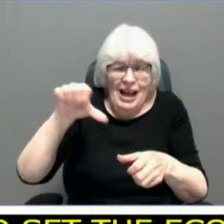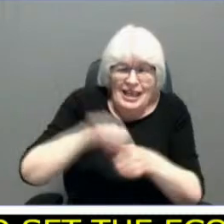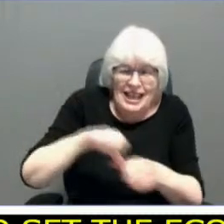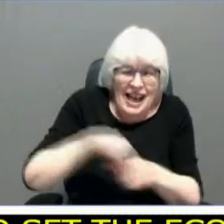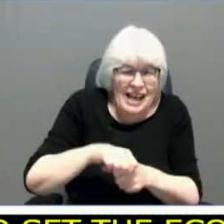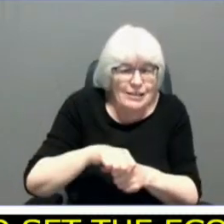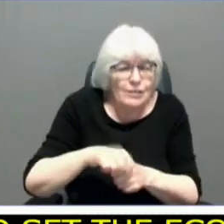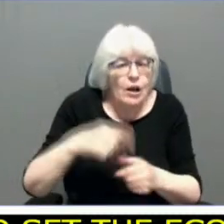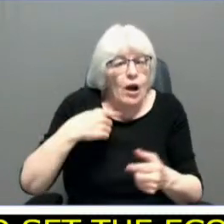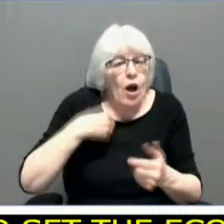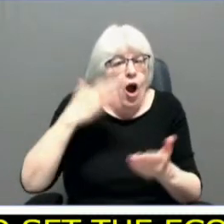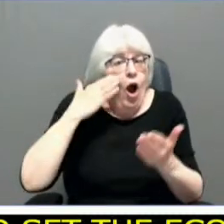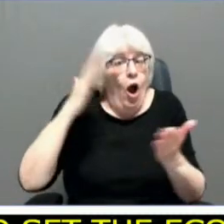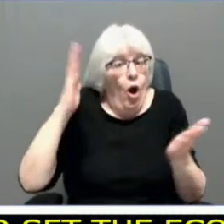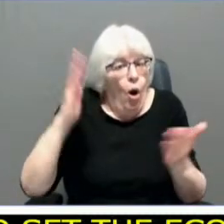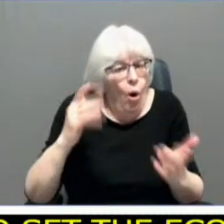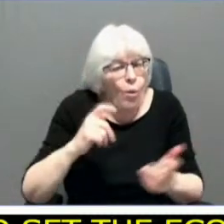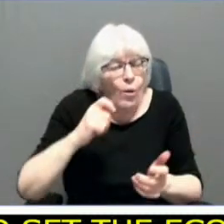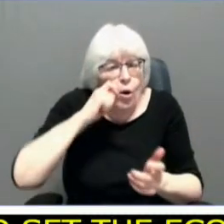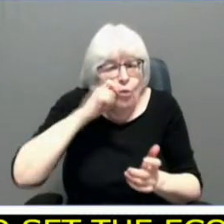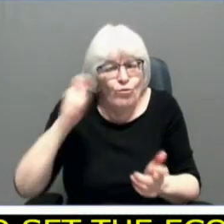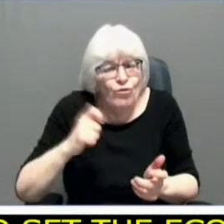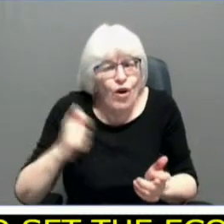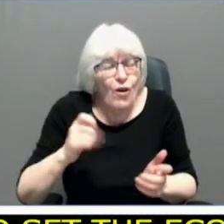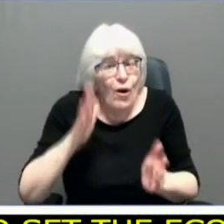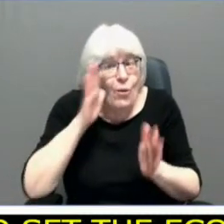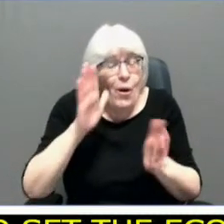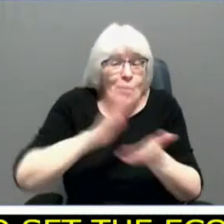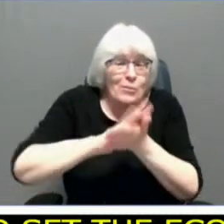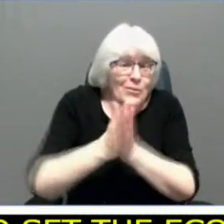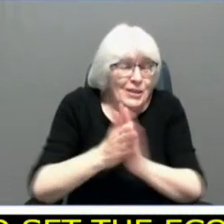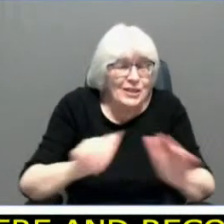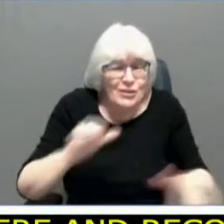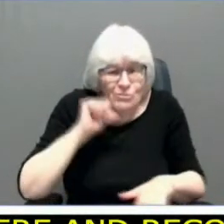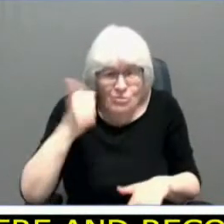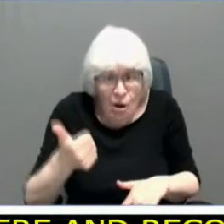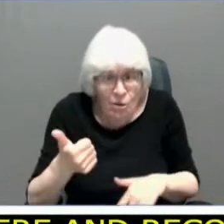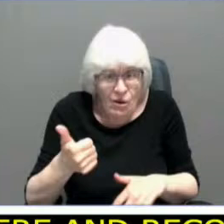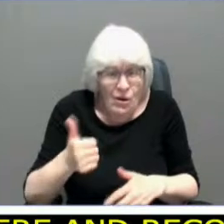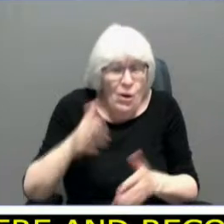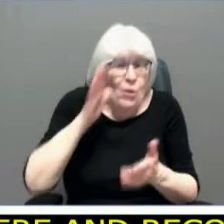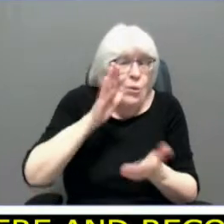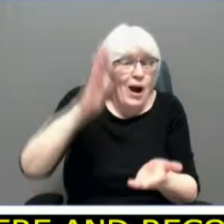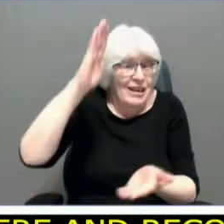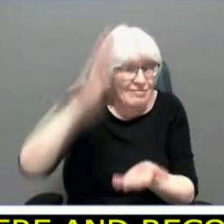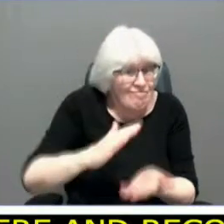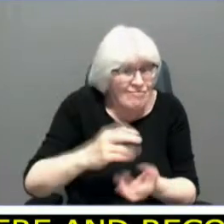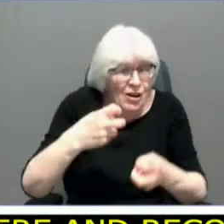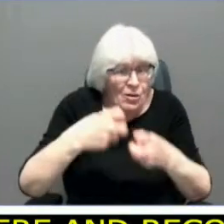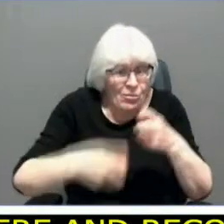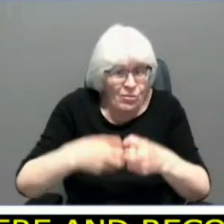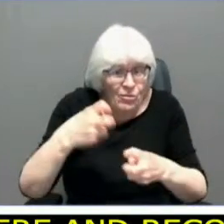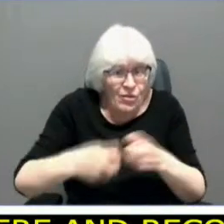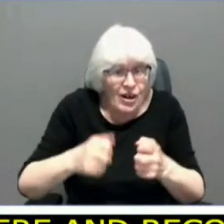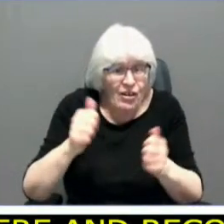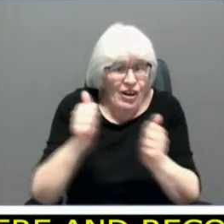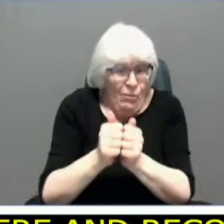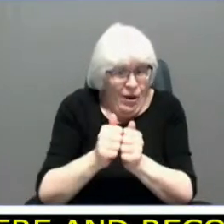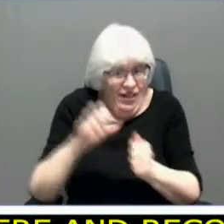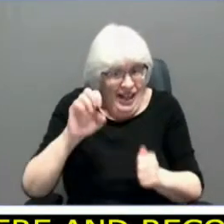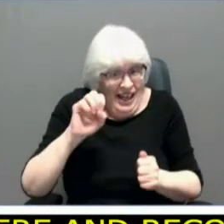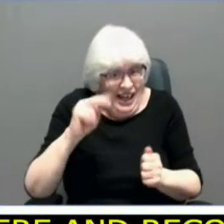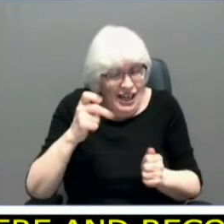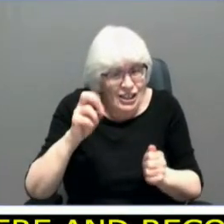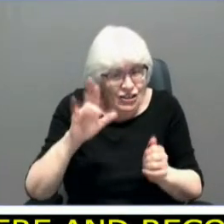but it's not going to alleviate the issues with the energy crisis. And I love hearing myself speak. It's